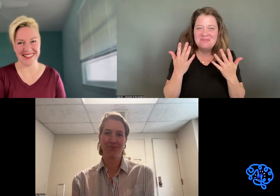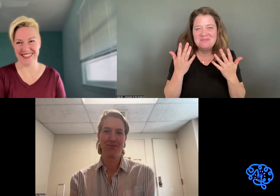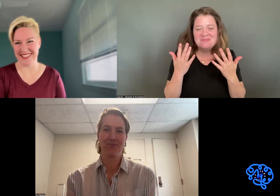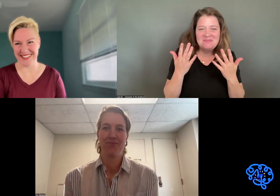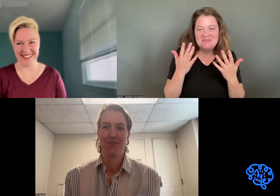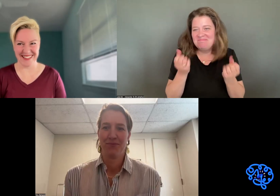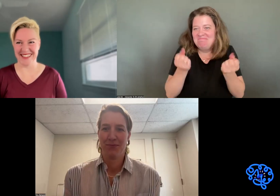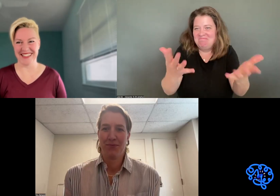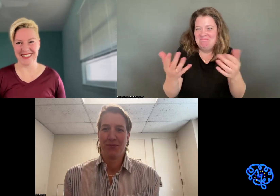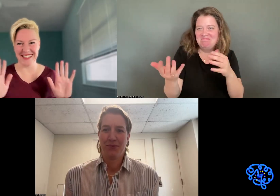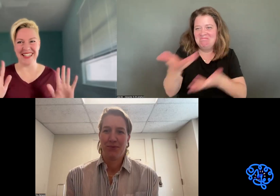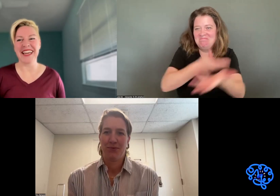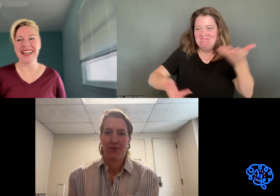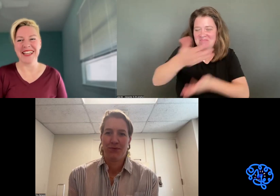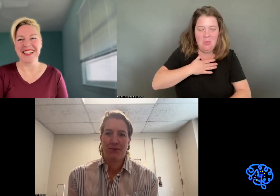for the discussion.